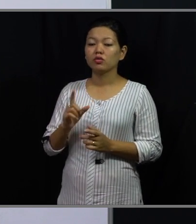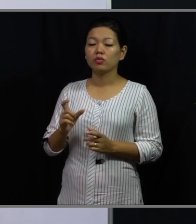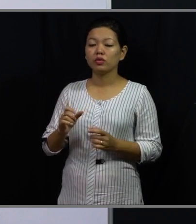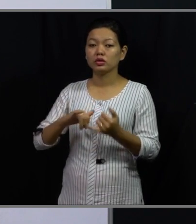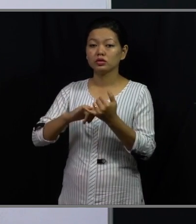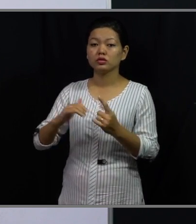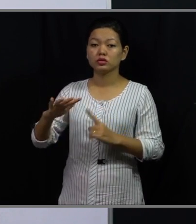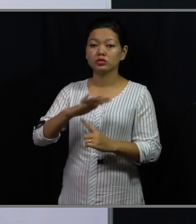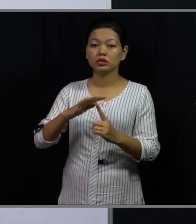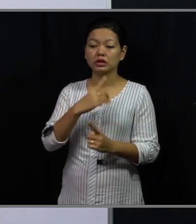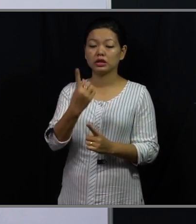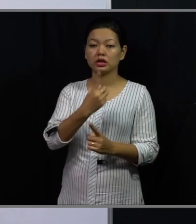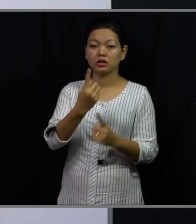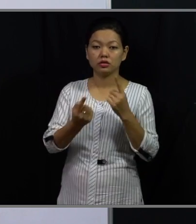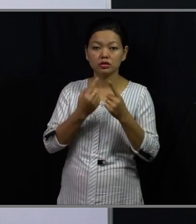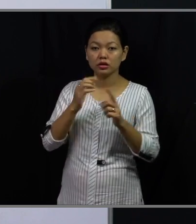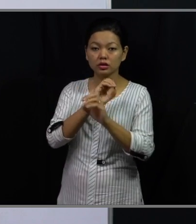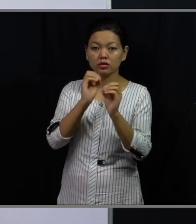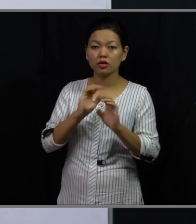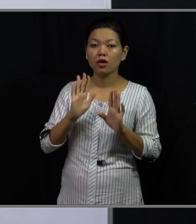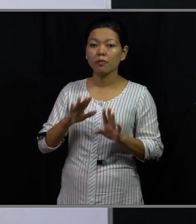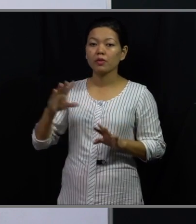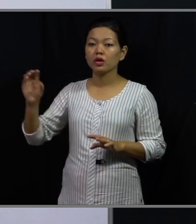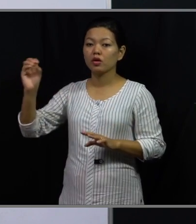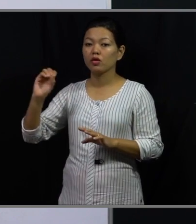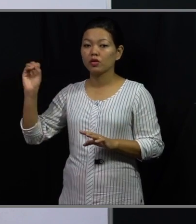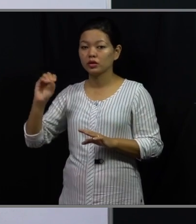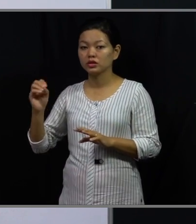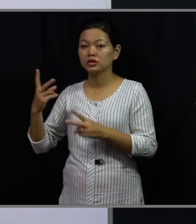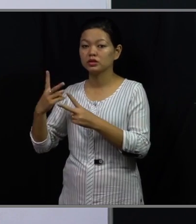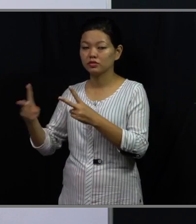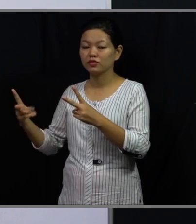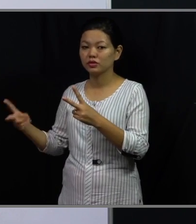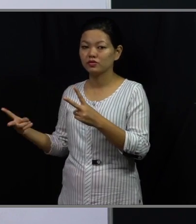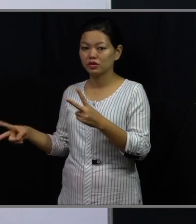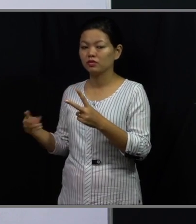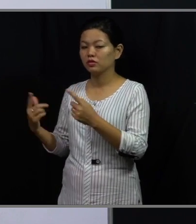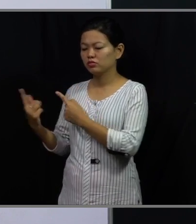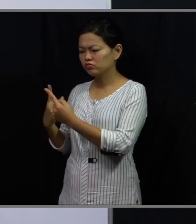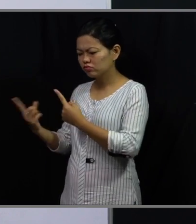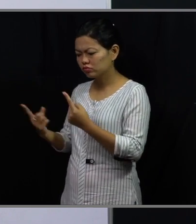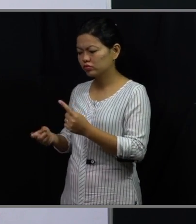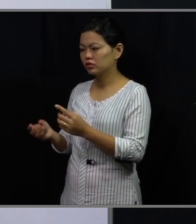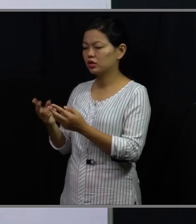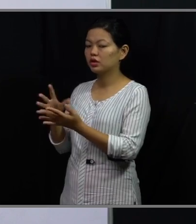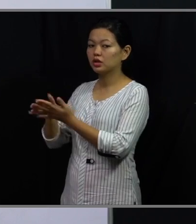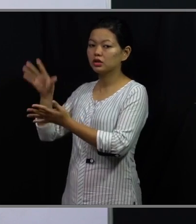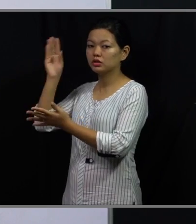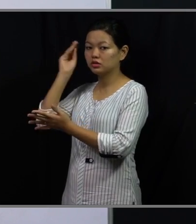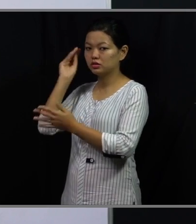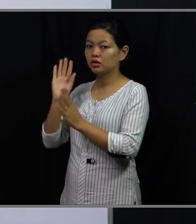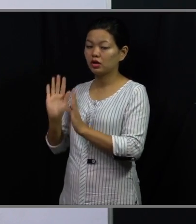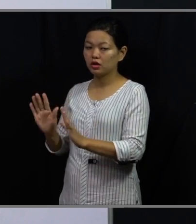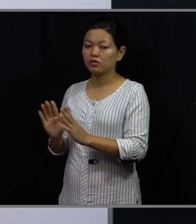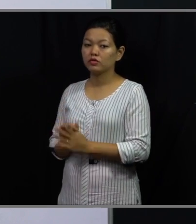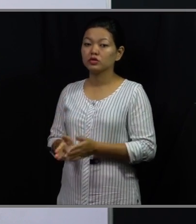social organizations as well, and embraces all social sciences within its scope. So within this particular range